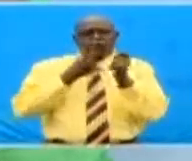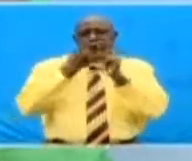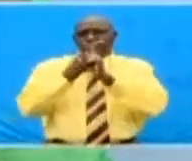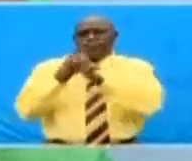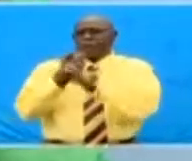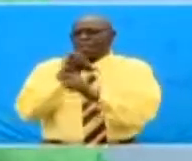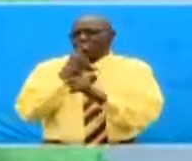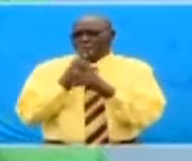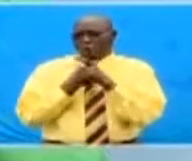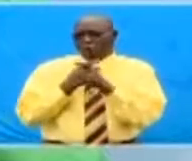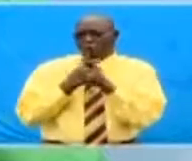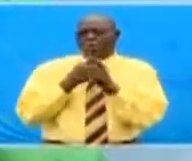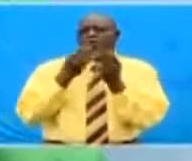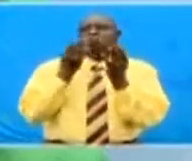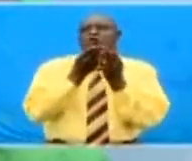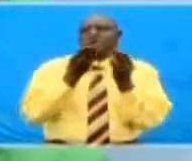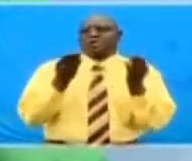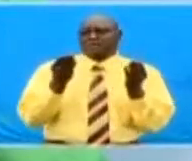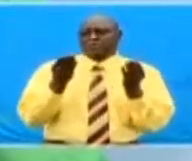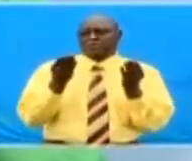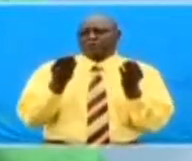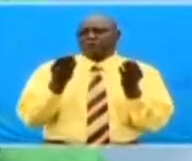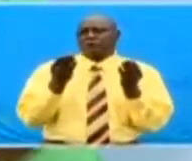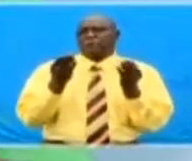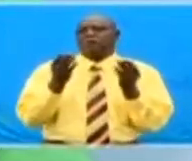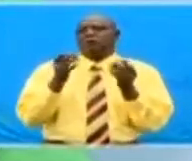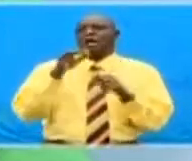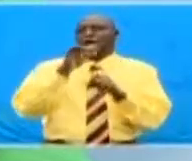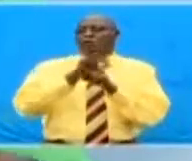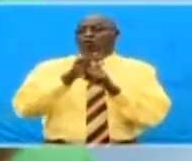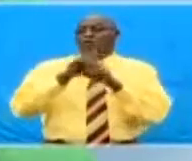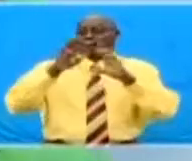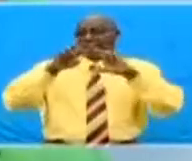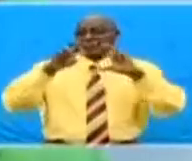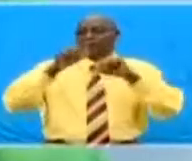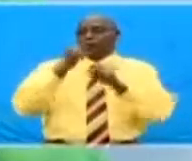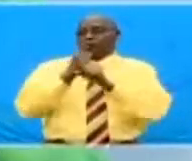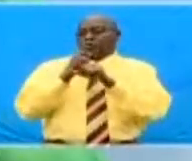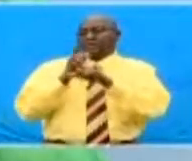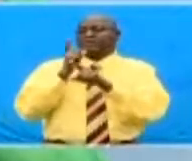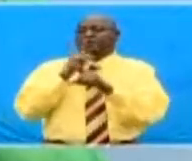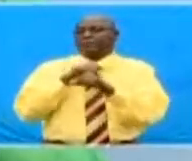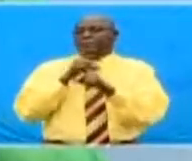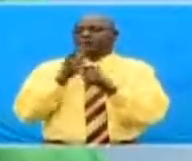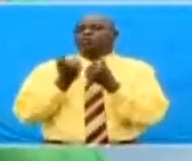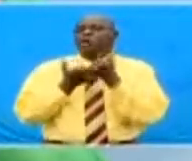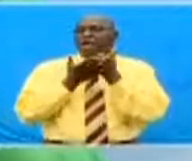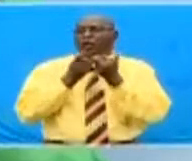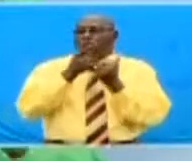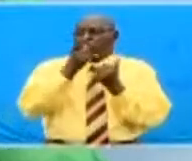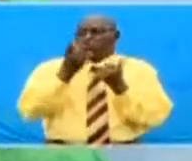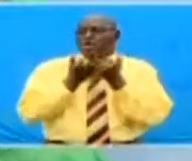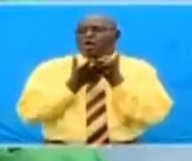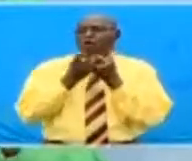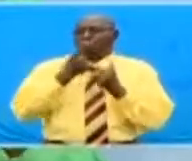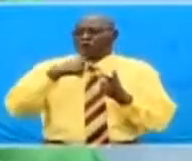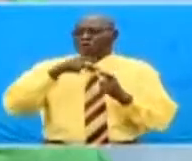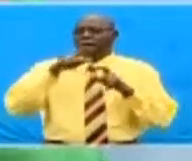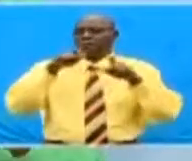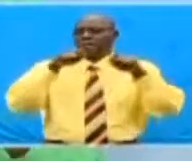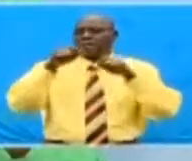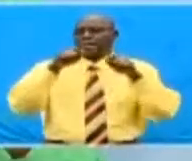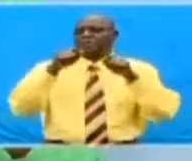are products with a lot of research has gone into them. They are to help us manage